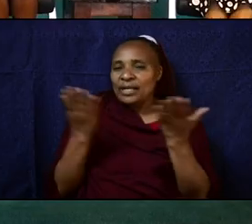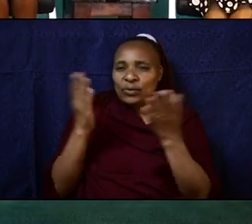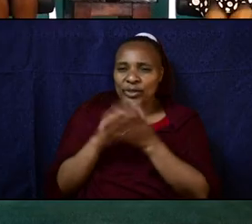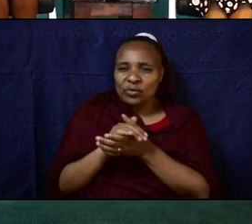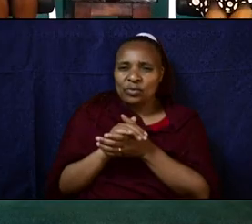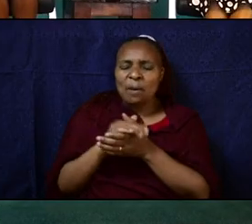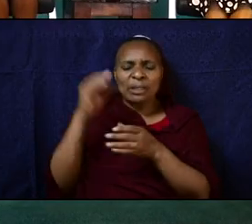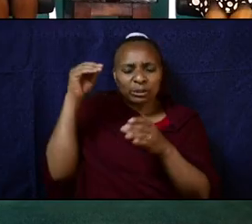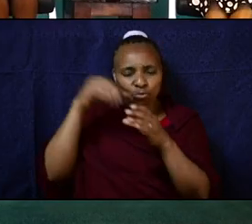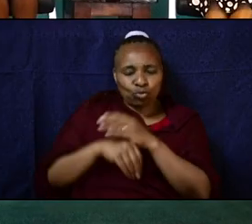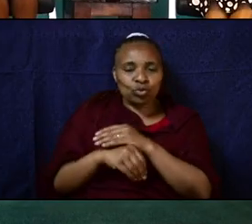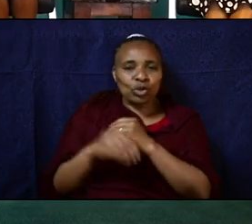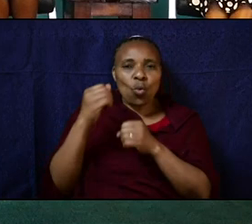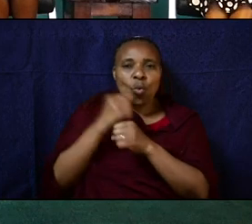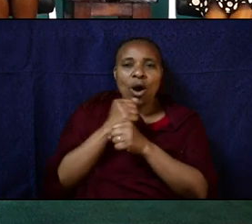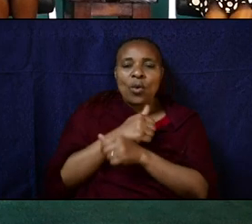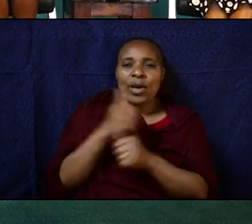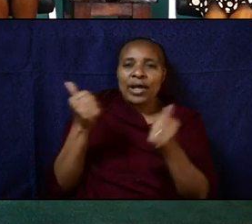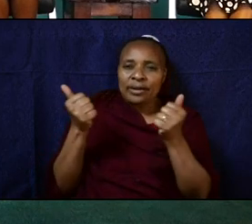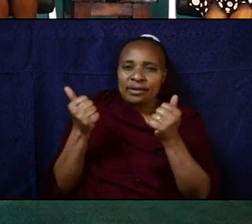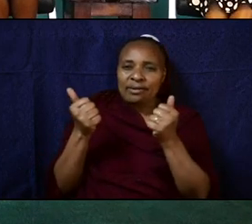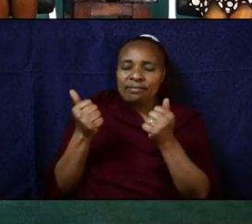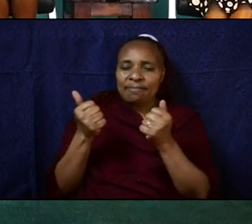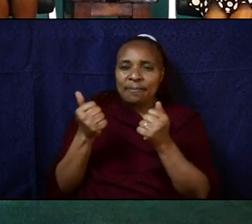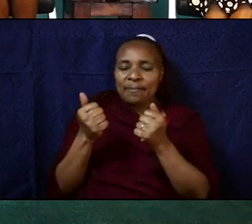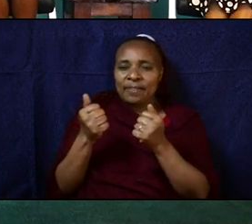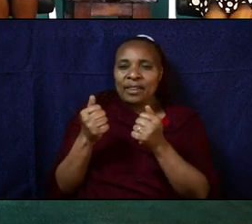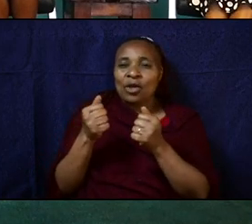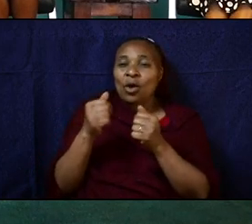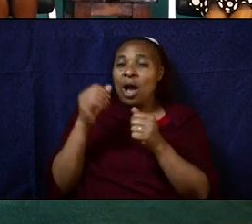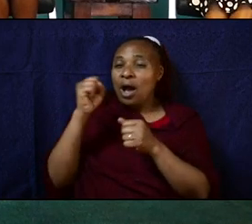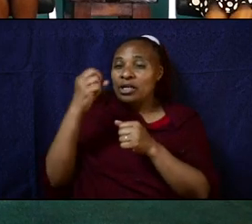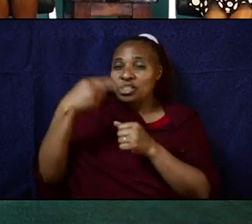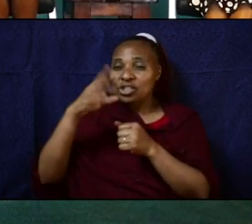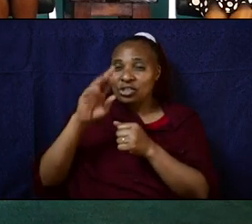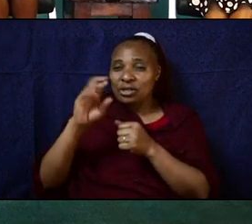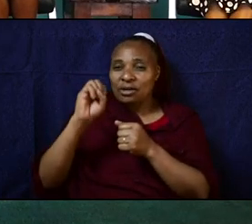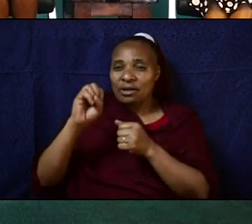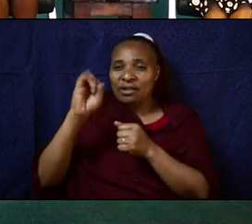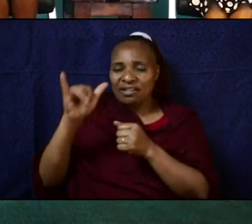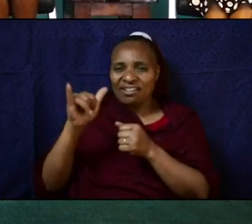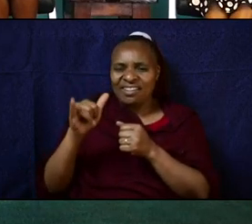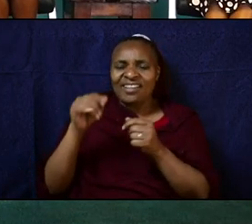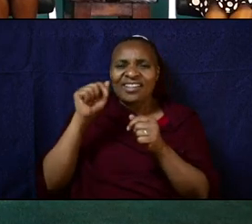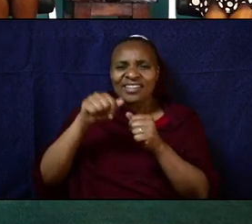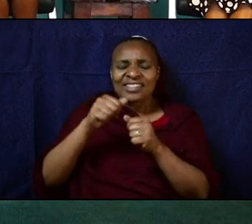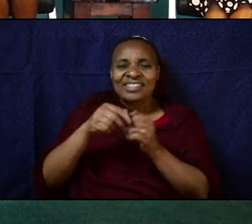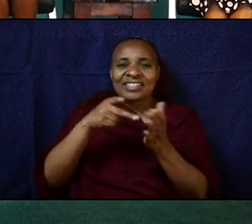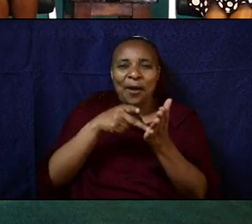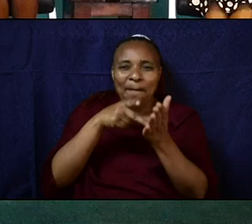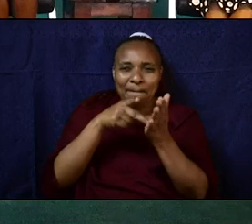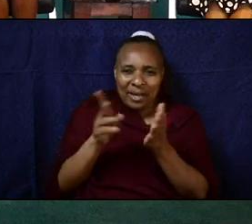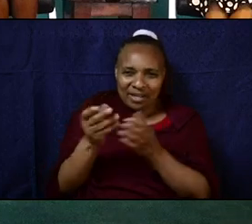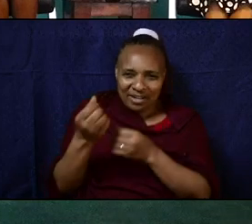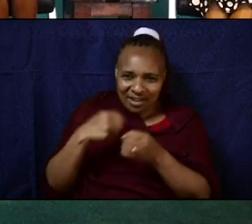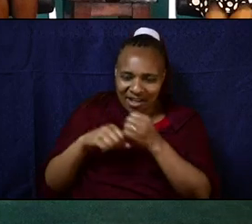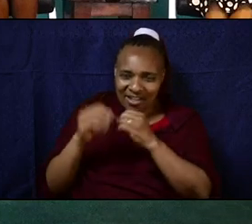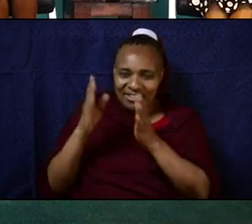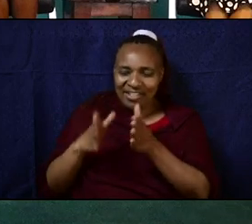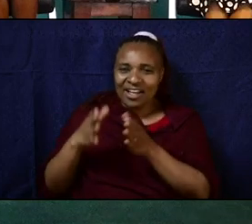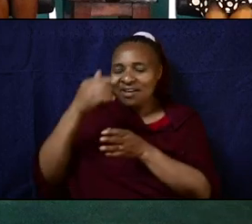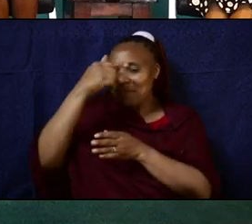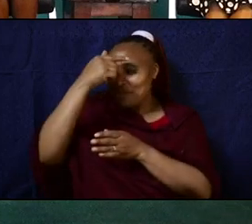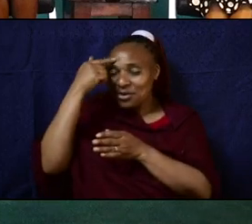in the work. Yeah. True, true. Ashley, any insight? That well must have been a paid actor